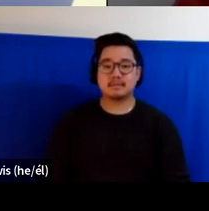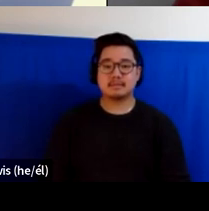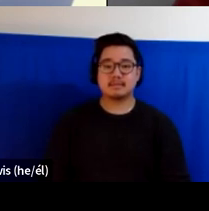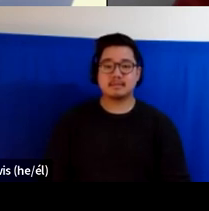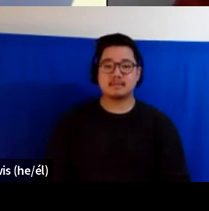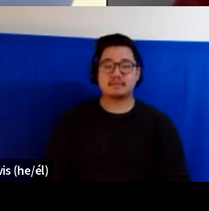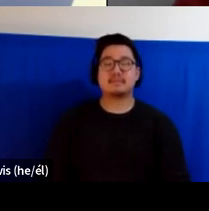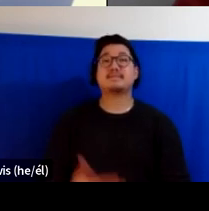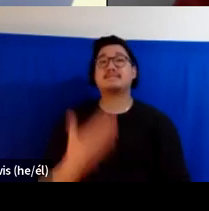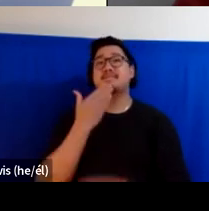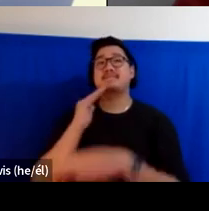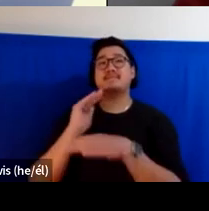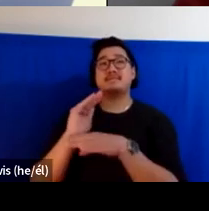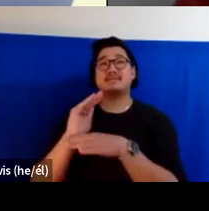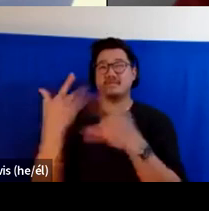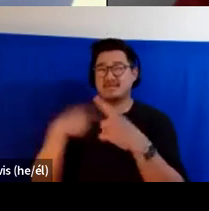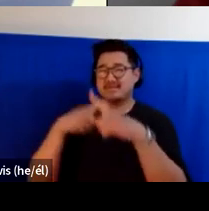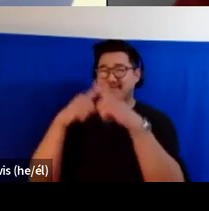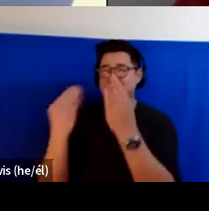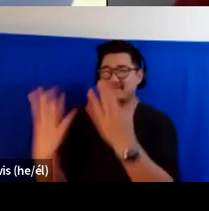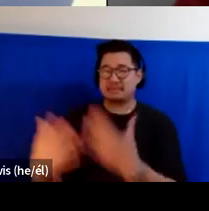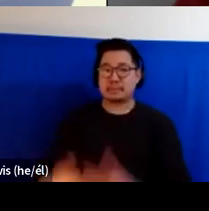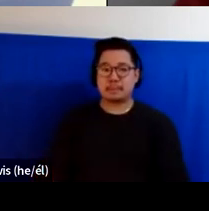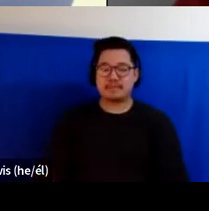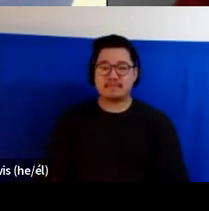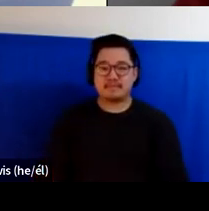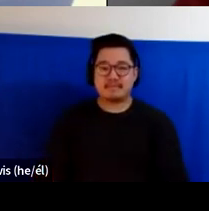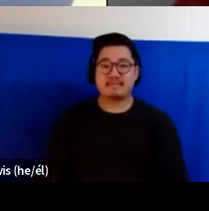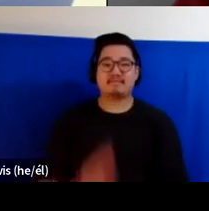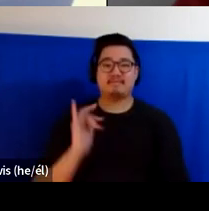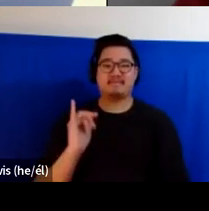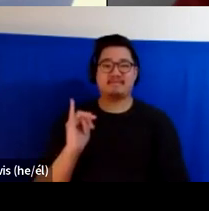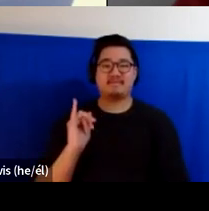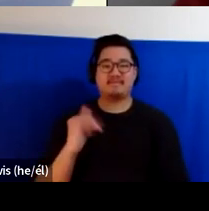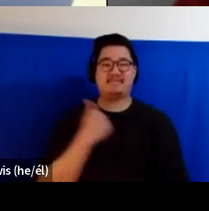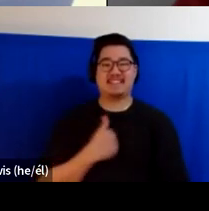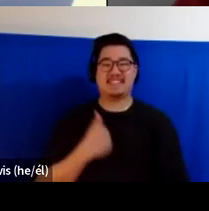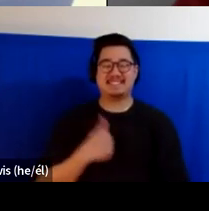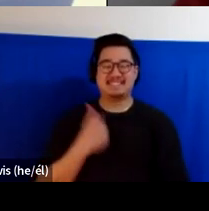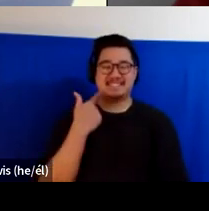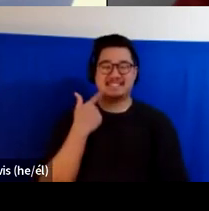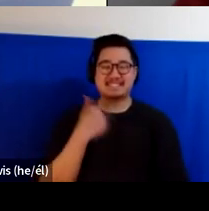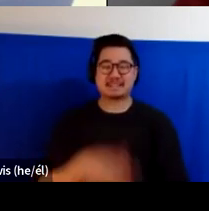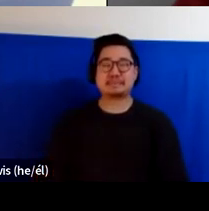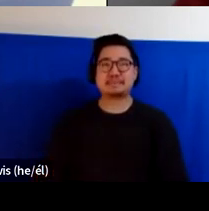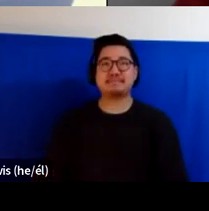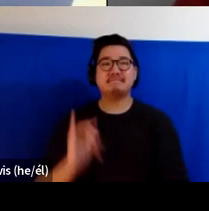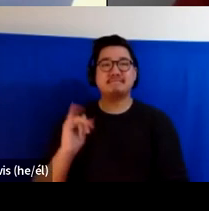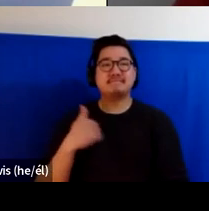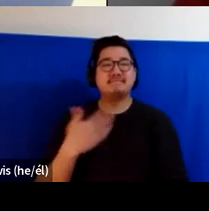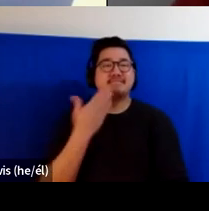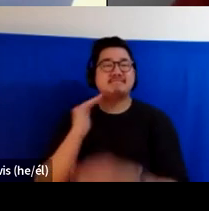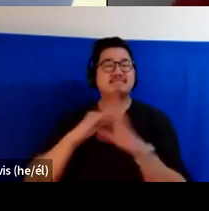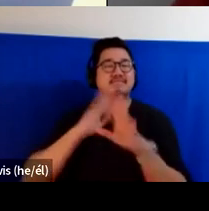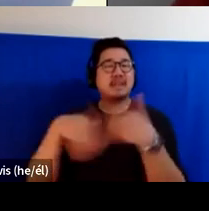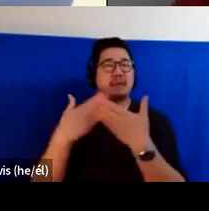good evening you're on mute oh good sorry no problem um good evening to all community